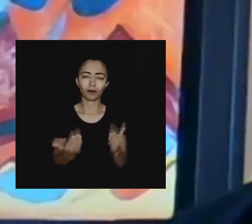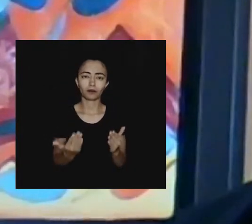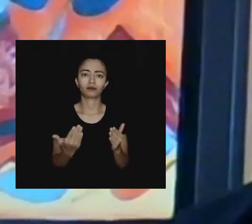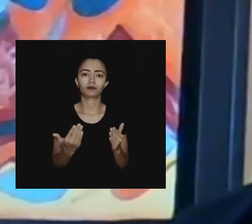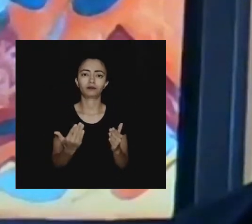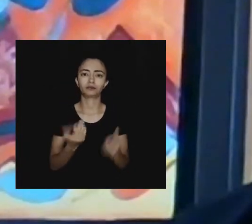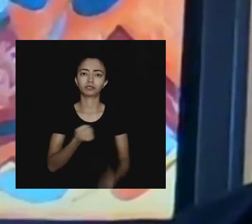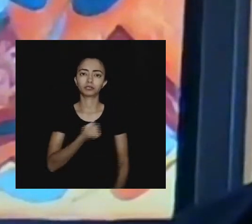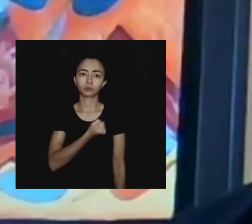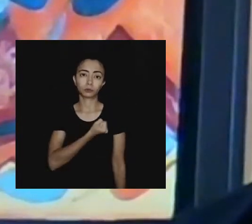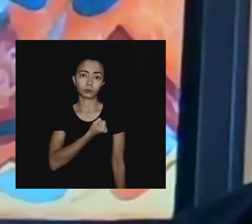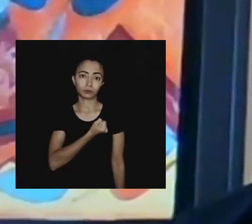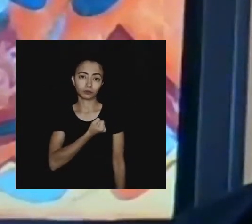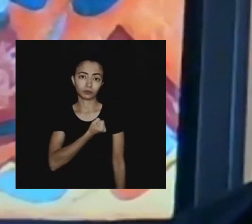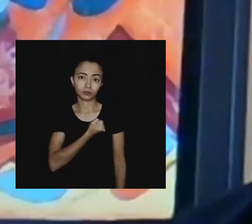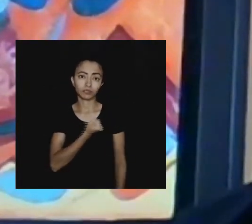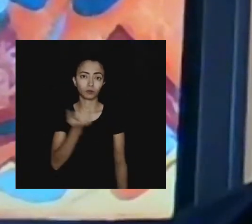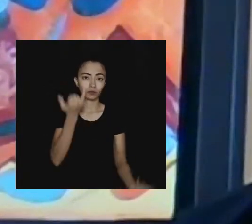compare